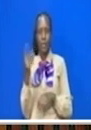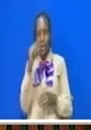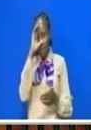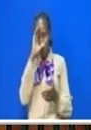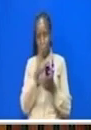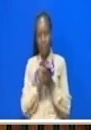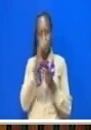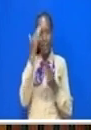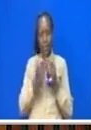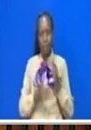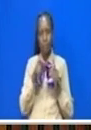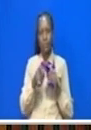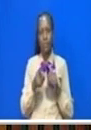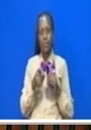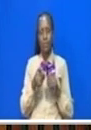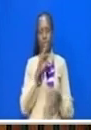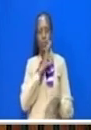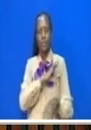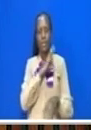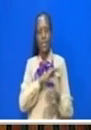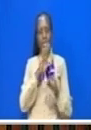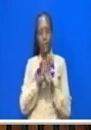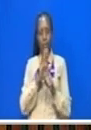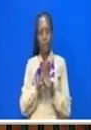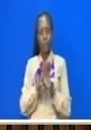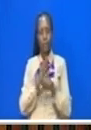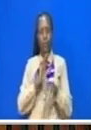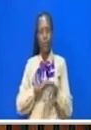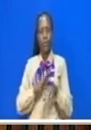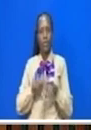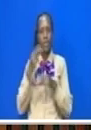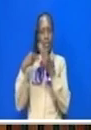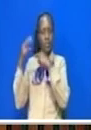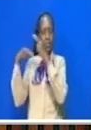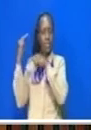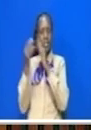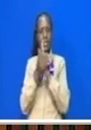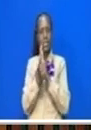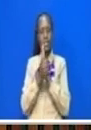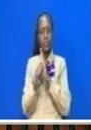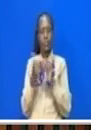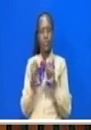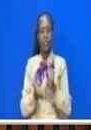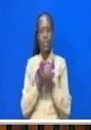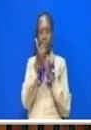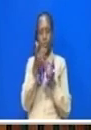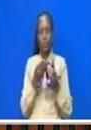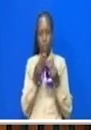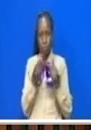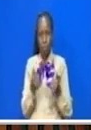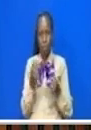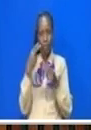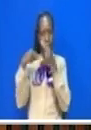by the end of it, you would have gained a lot in terms of history skills that will enable you to tackle such history